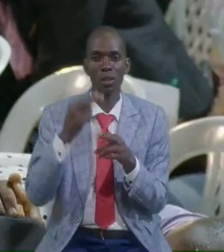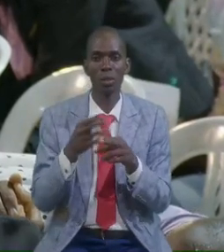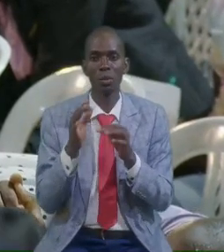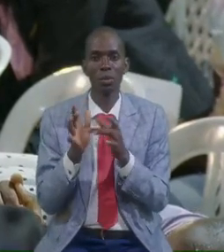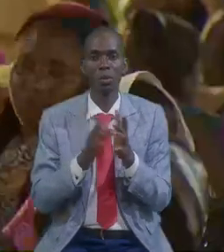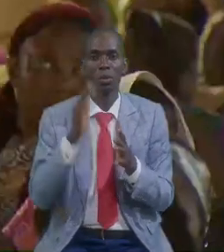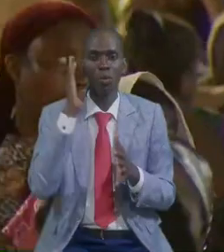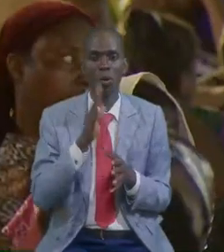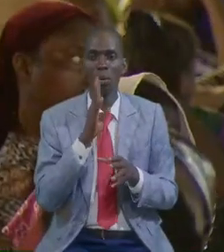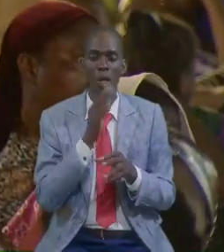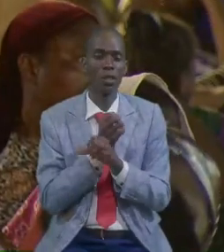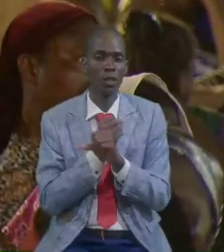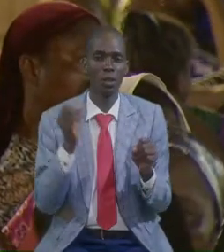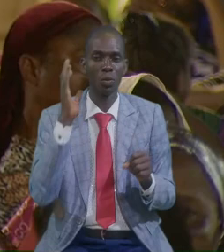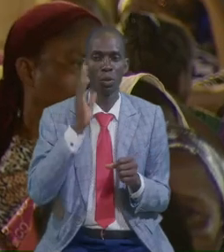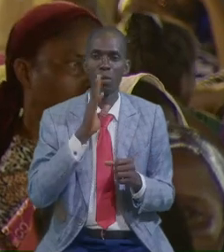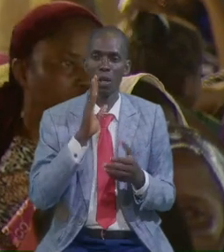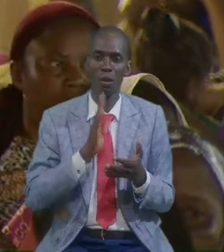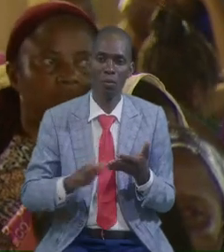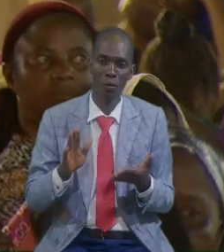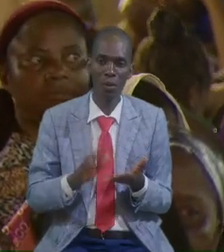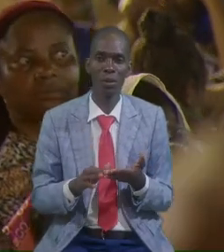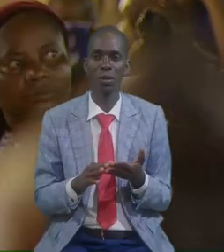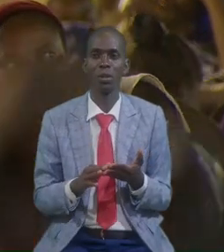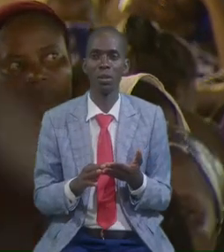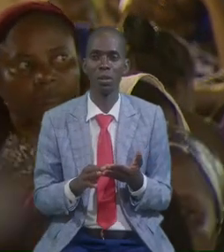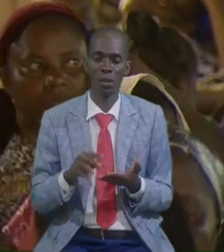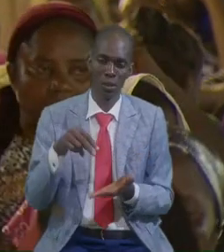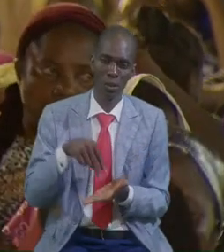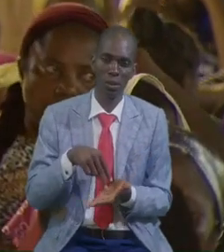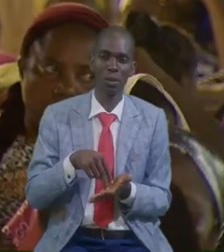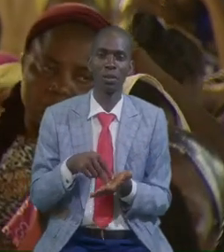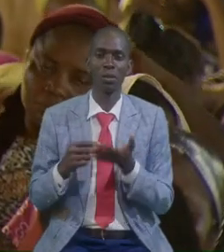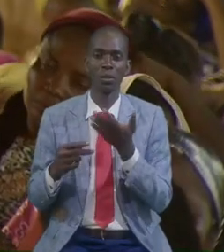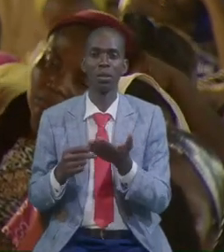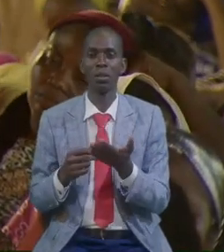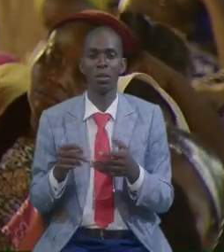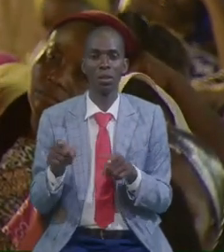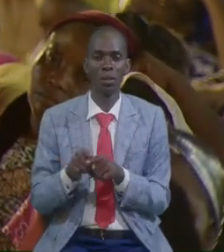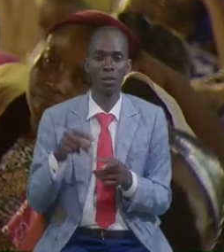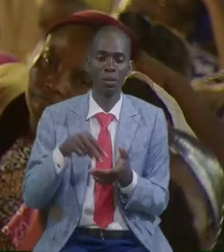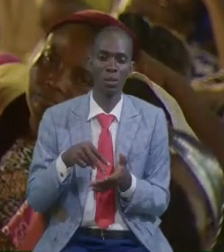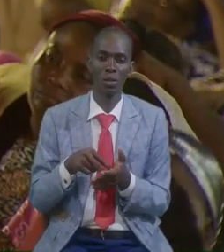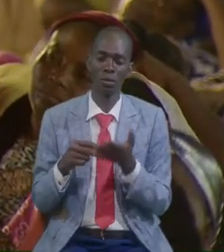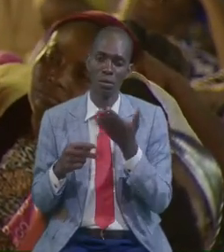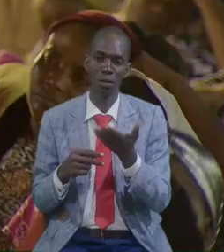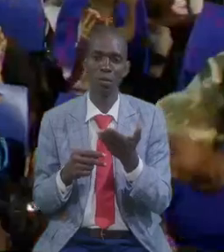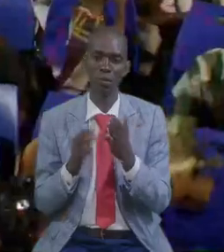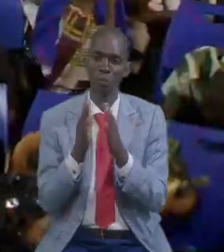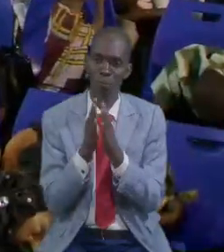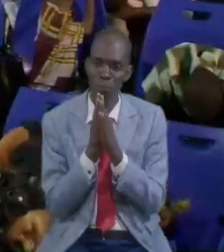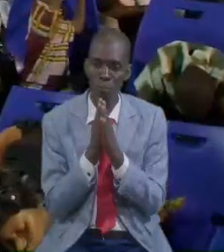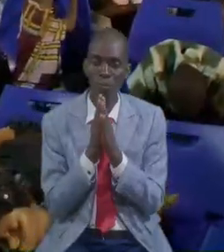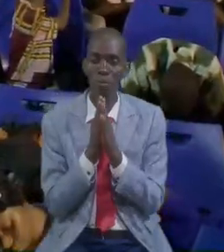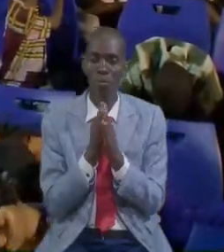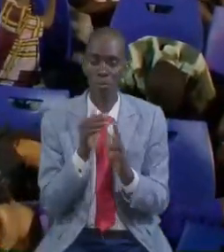will be forgiven, will be redeemed. Keep standing up. As you're standing up, tell the Lord with your own mouth